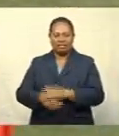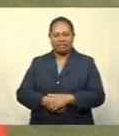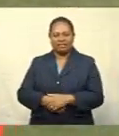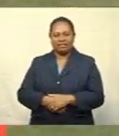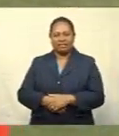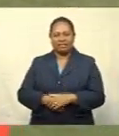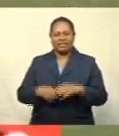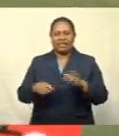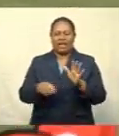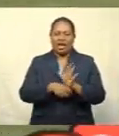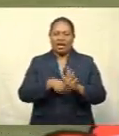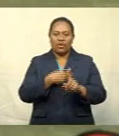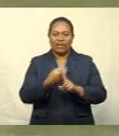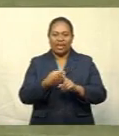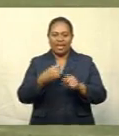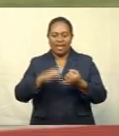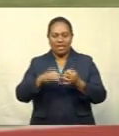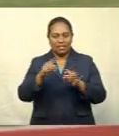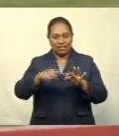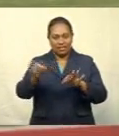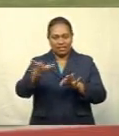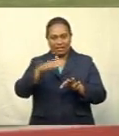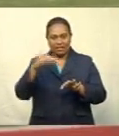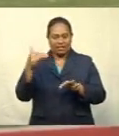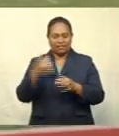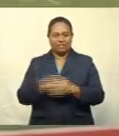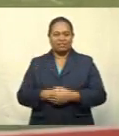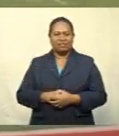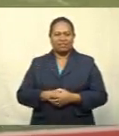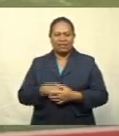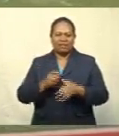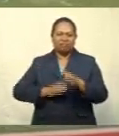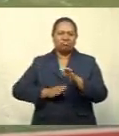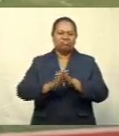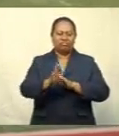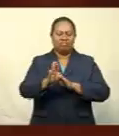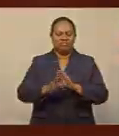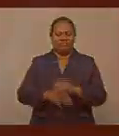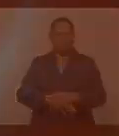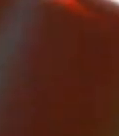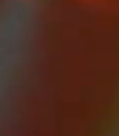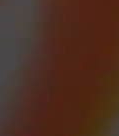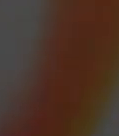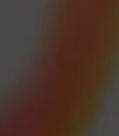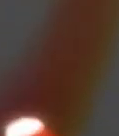And RKS Eels lay low ahead of grand final. This and more coming up.